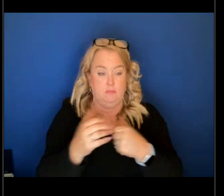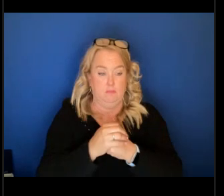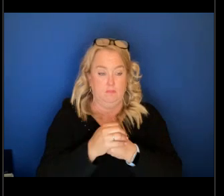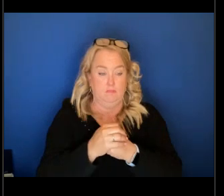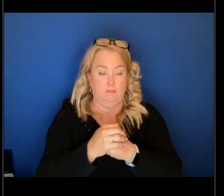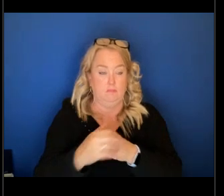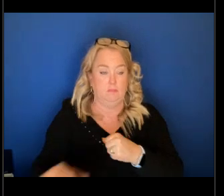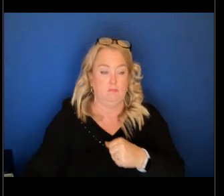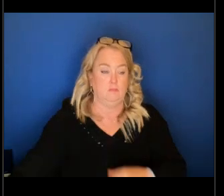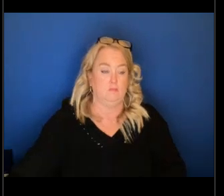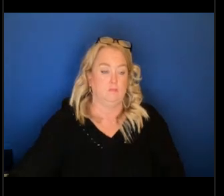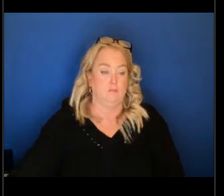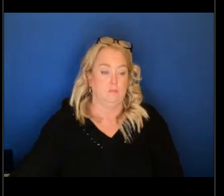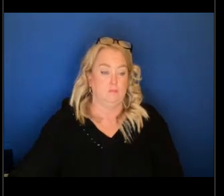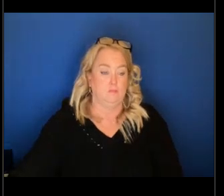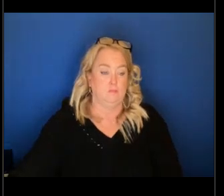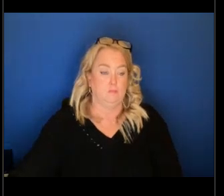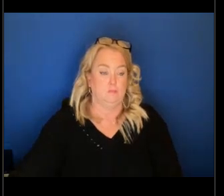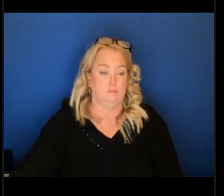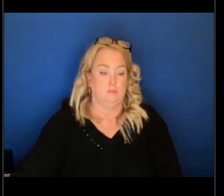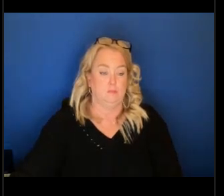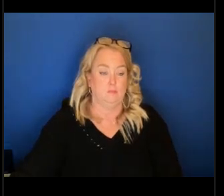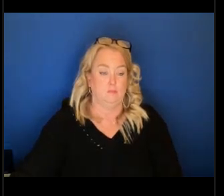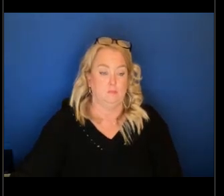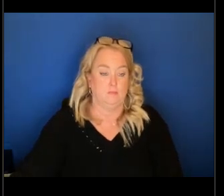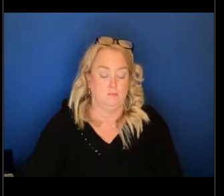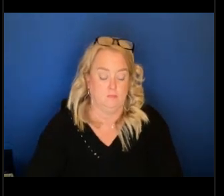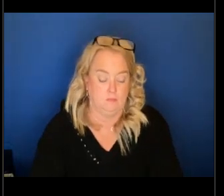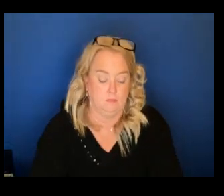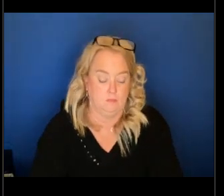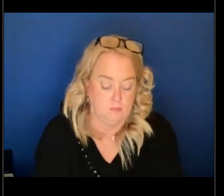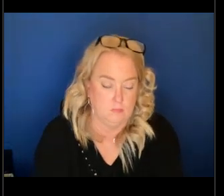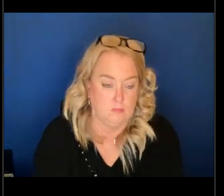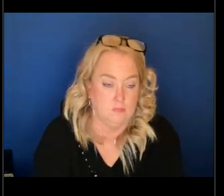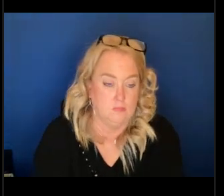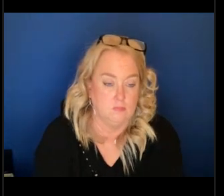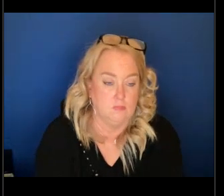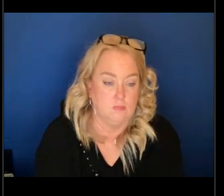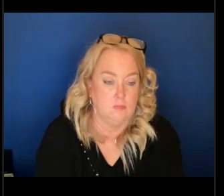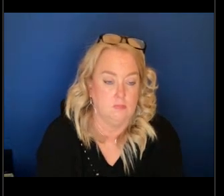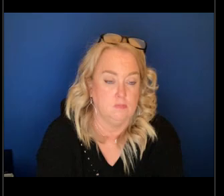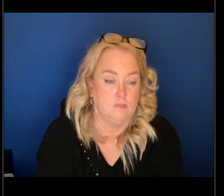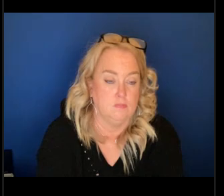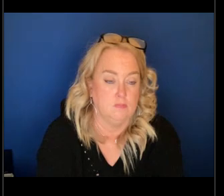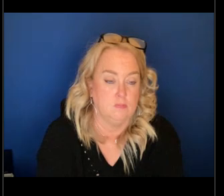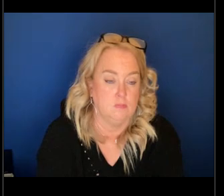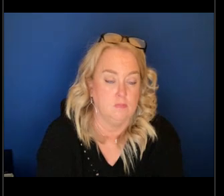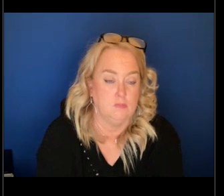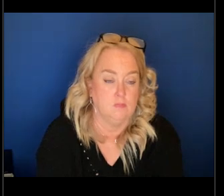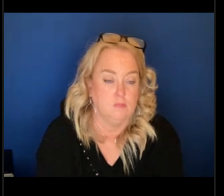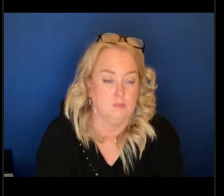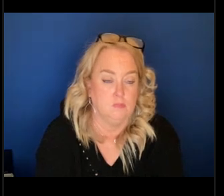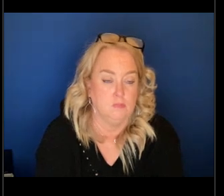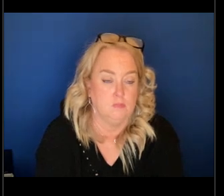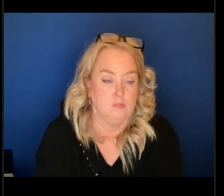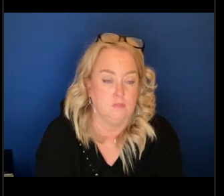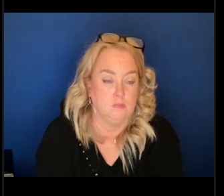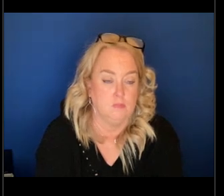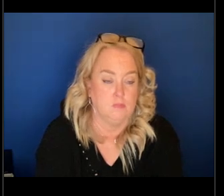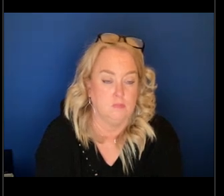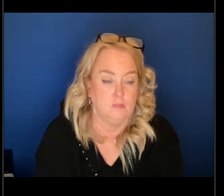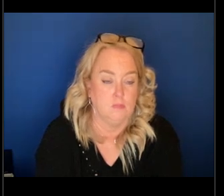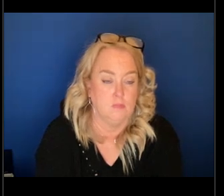is no adequate space for a seated user to use the fixture safely. The